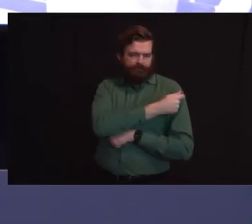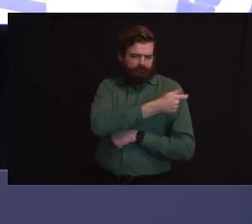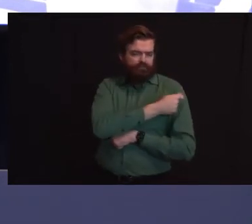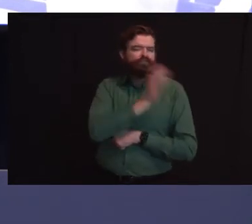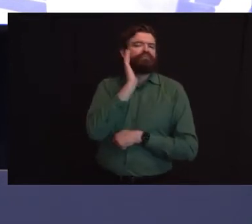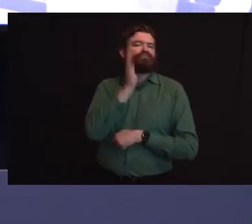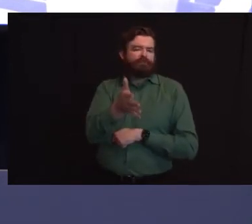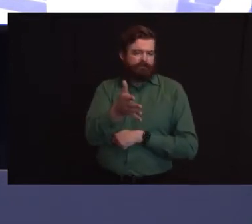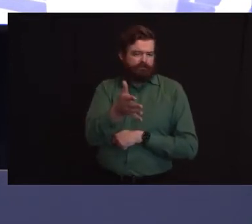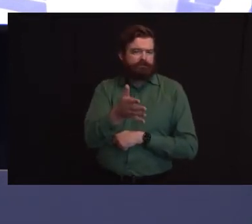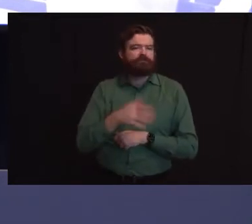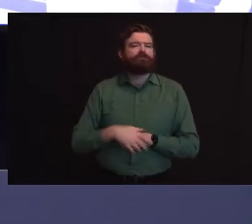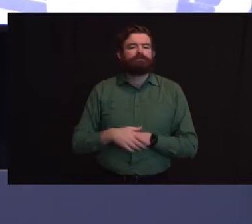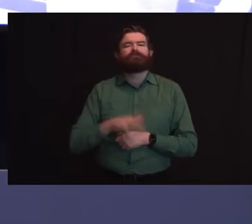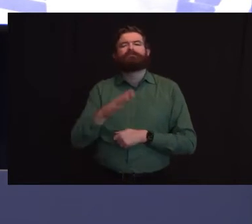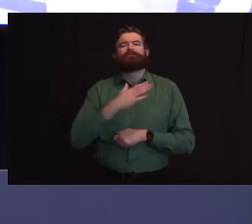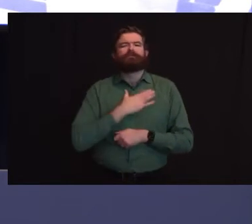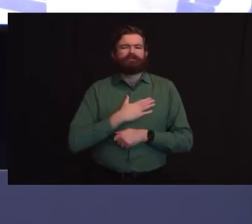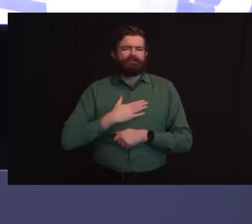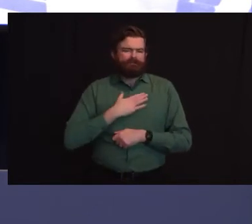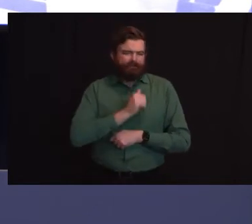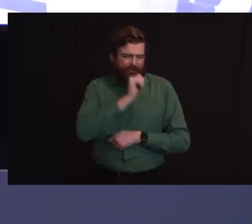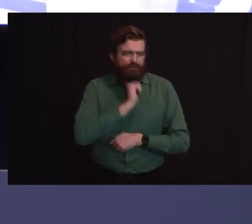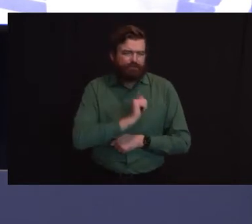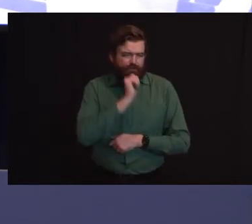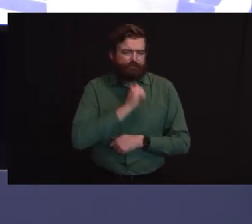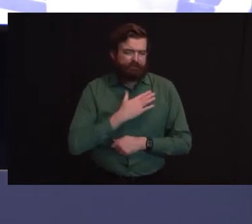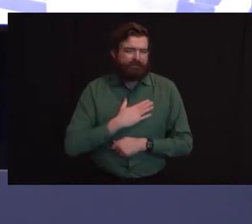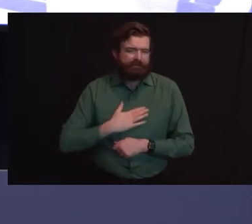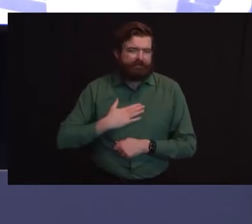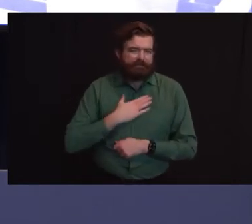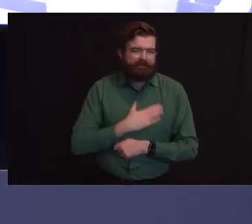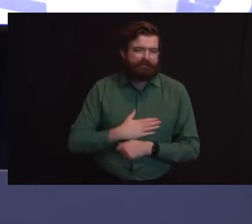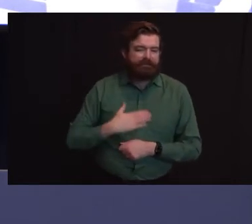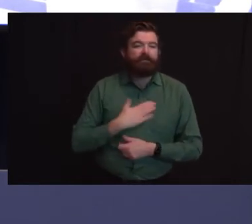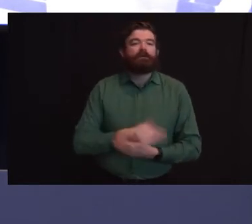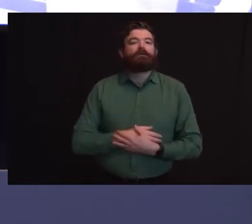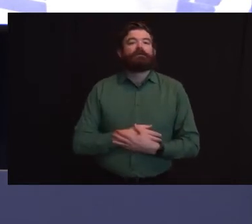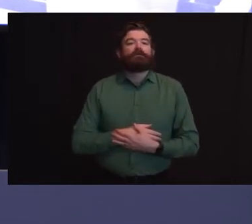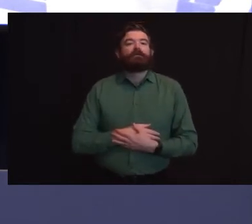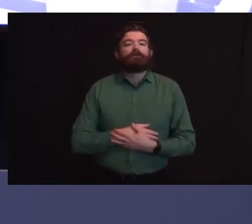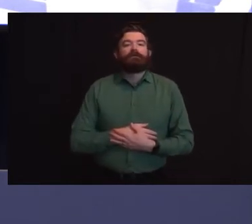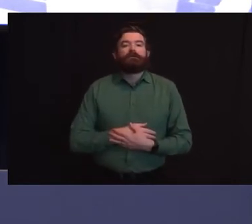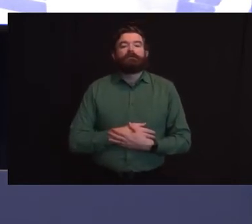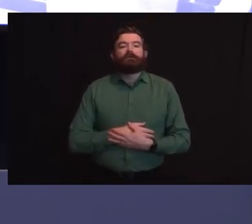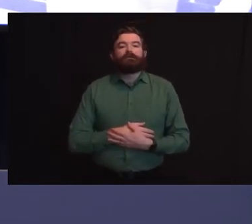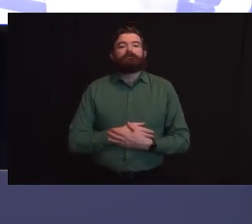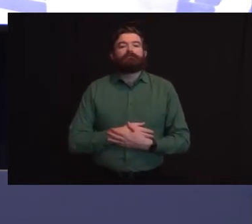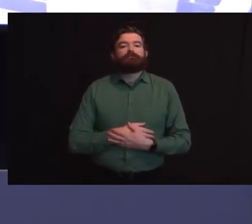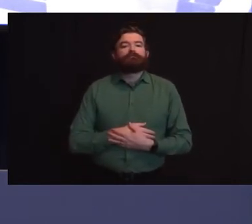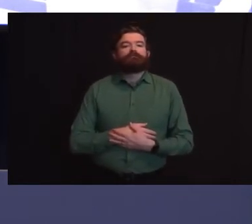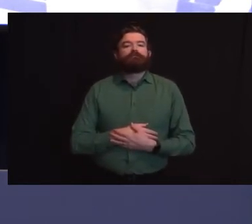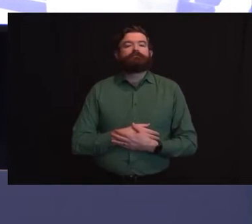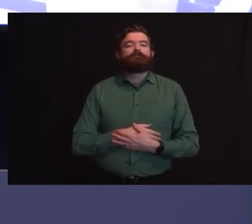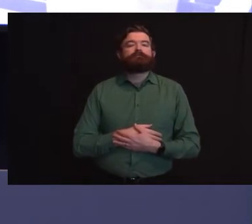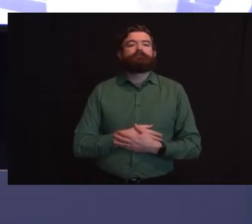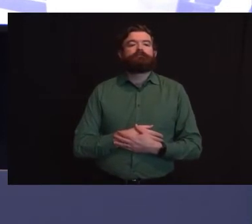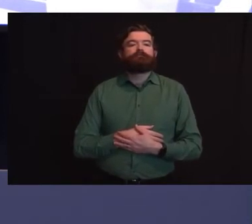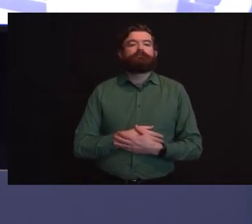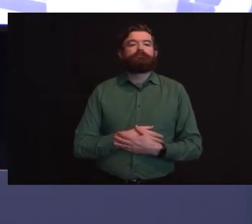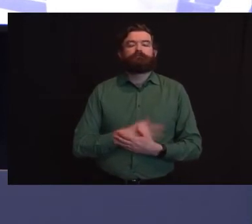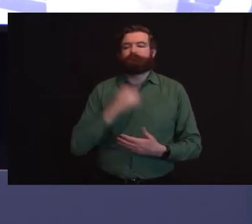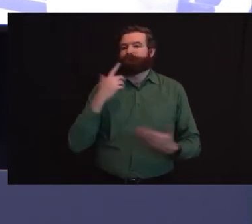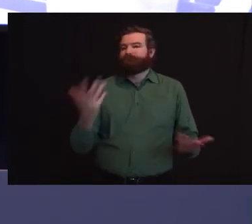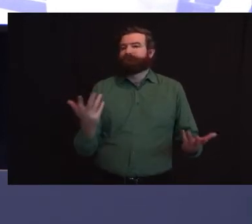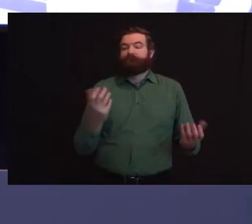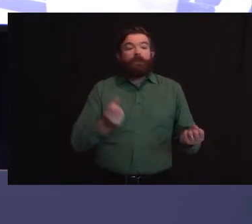patient. There continues to be a tremendous imbalance between the demand and supply of vaccine across the country, but we have been